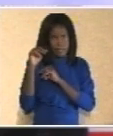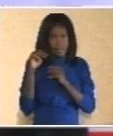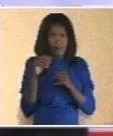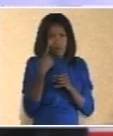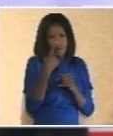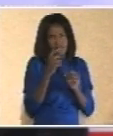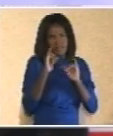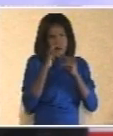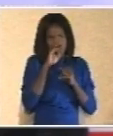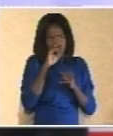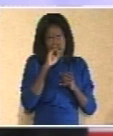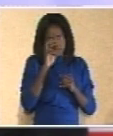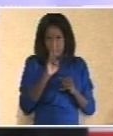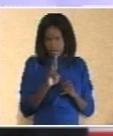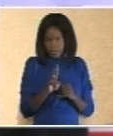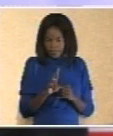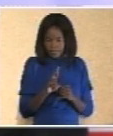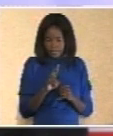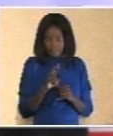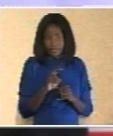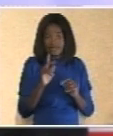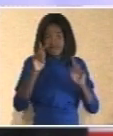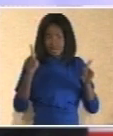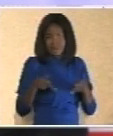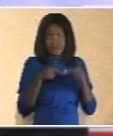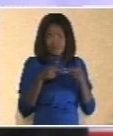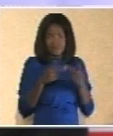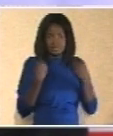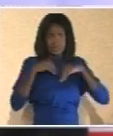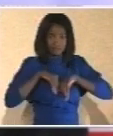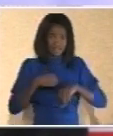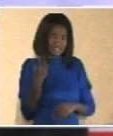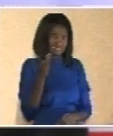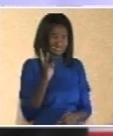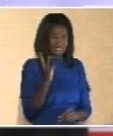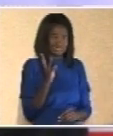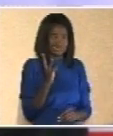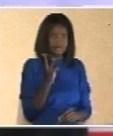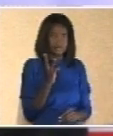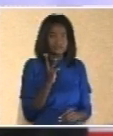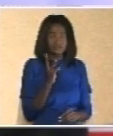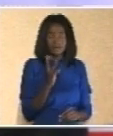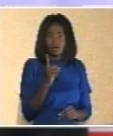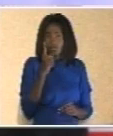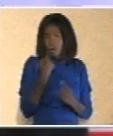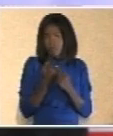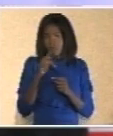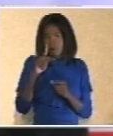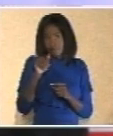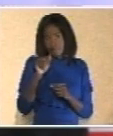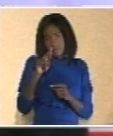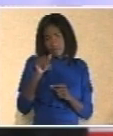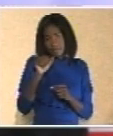1 from Rehoboth. Karas region recorded 3 cases, 1 from